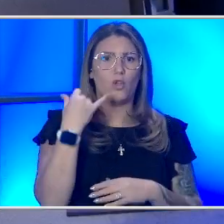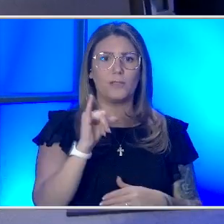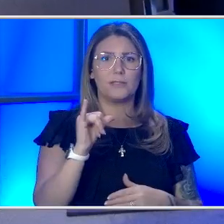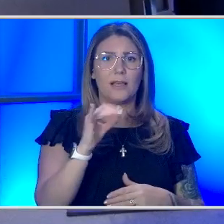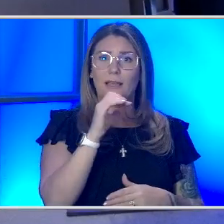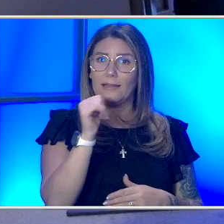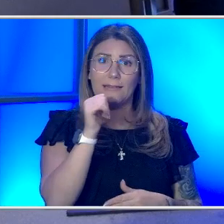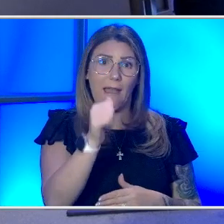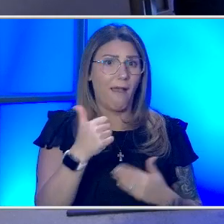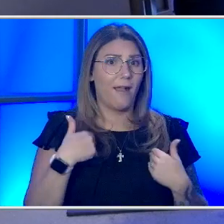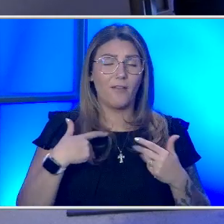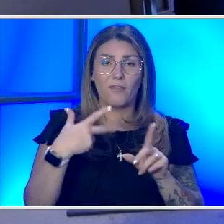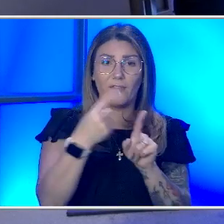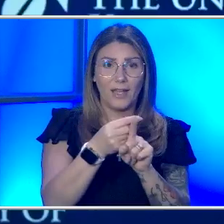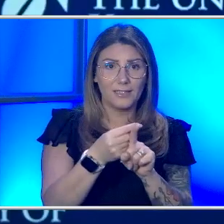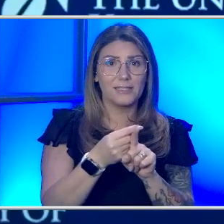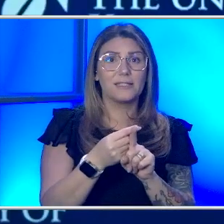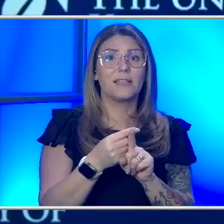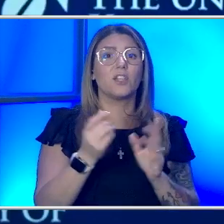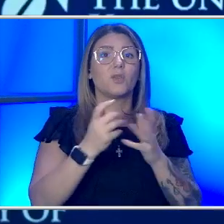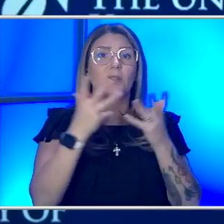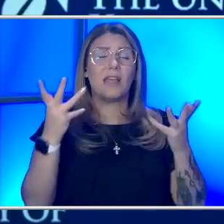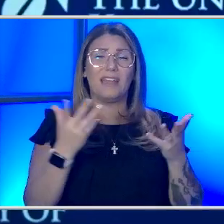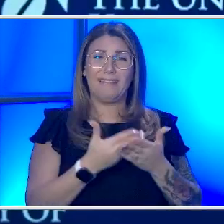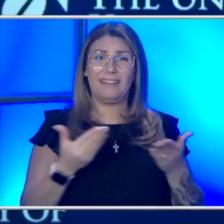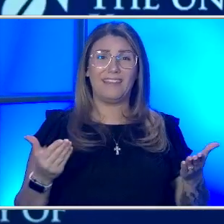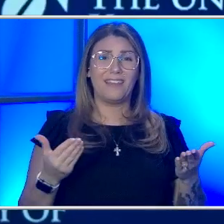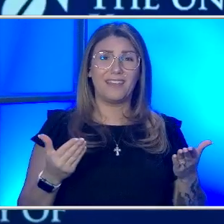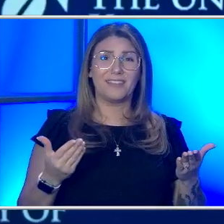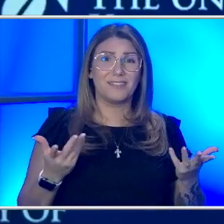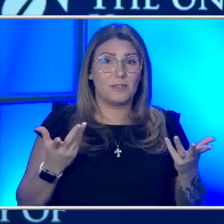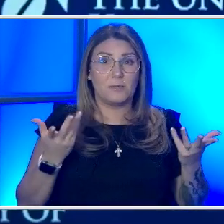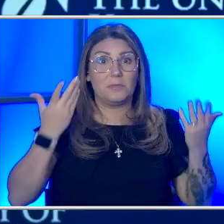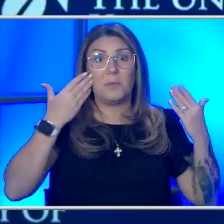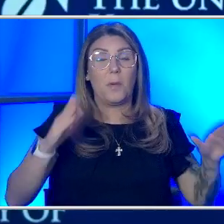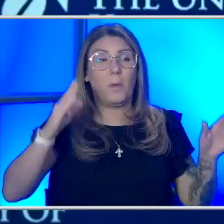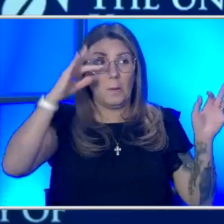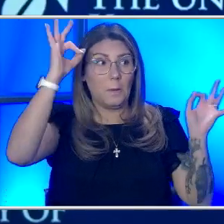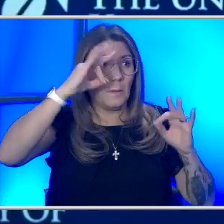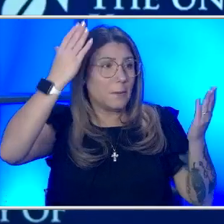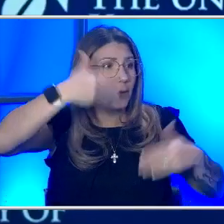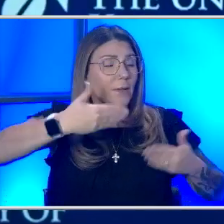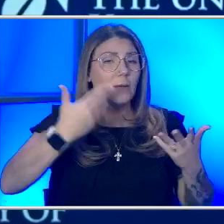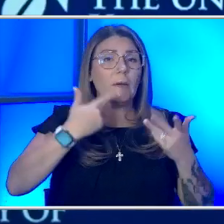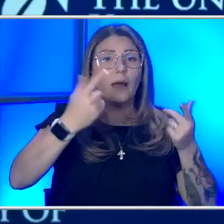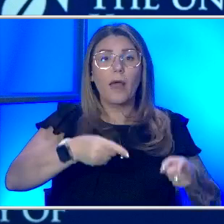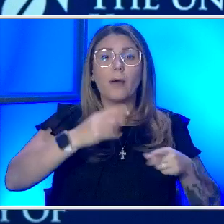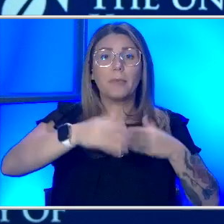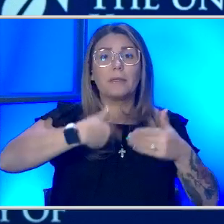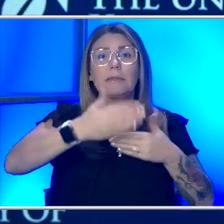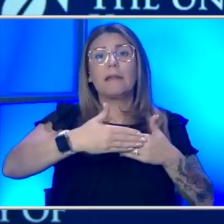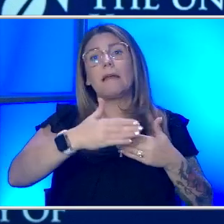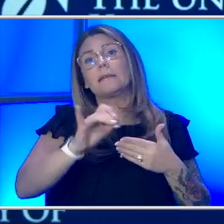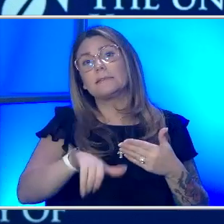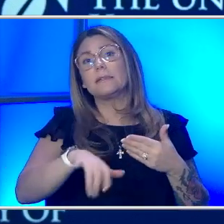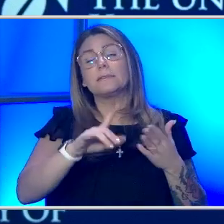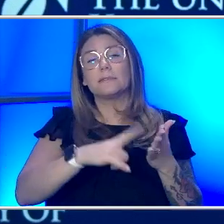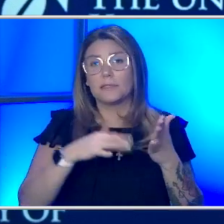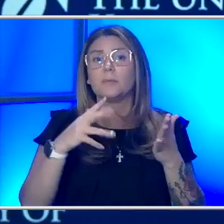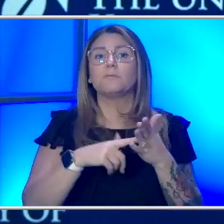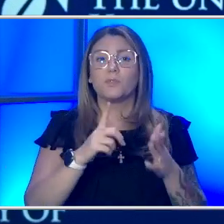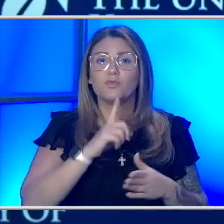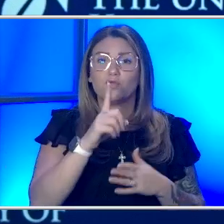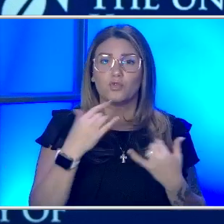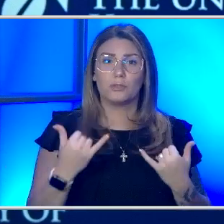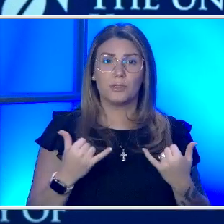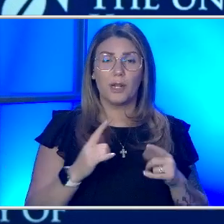have a vaccine. We had a lot of things that we just didn't know what was going to happen next, and that's sometimes true today. So I think